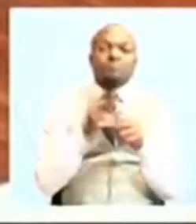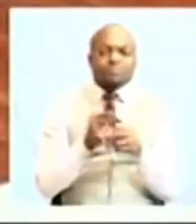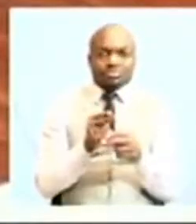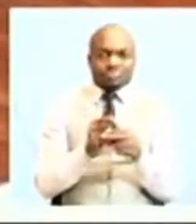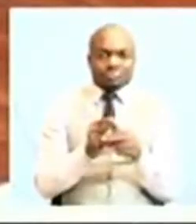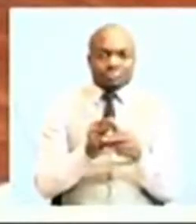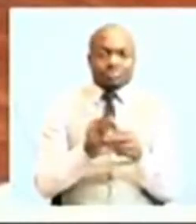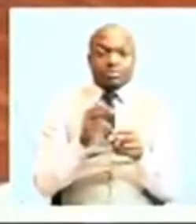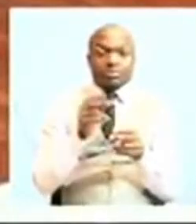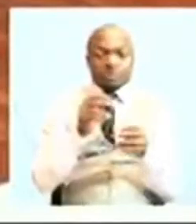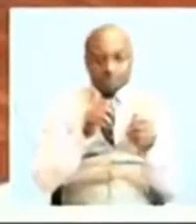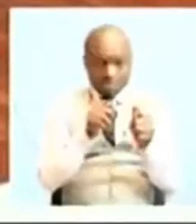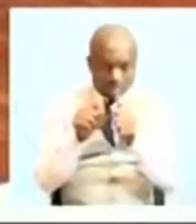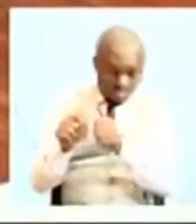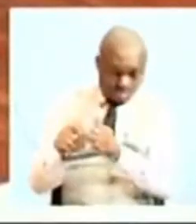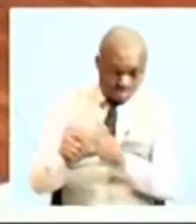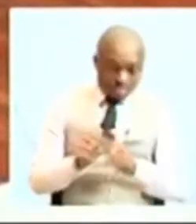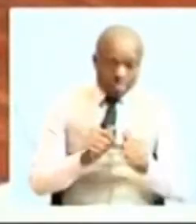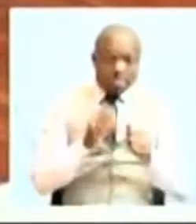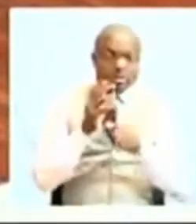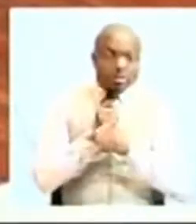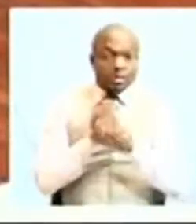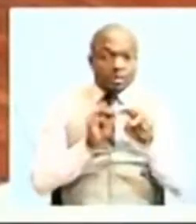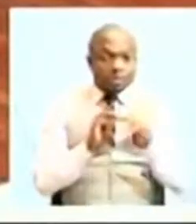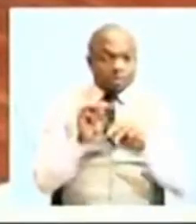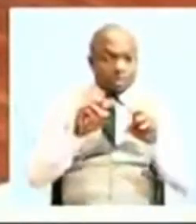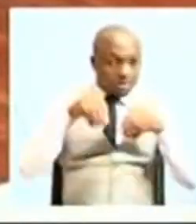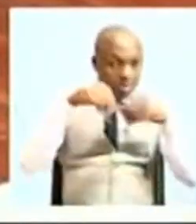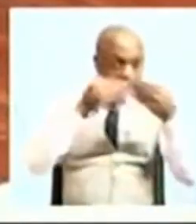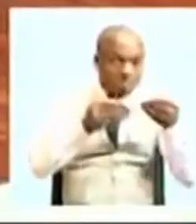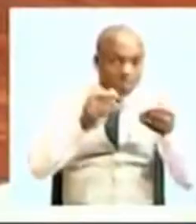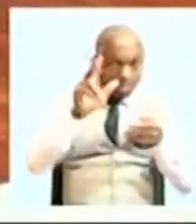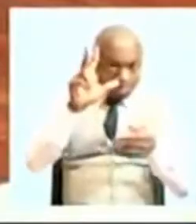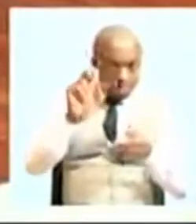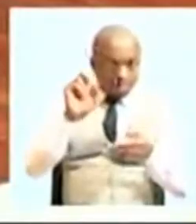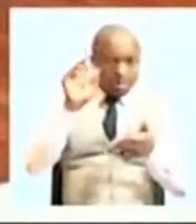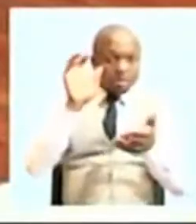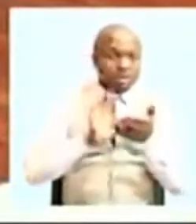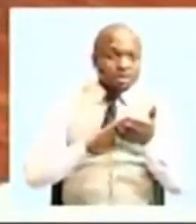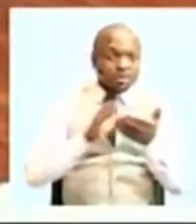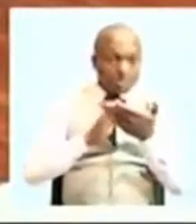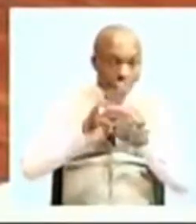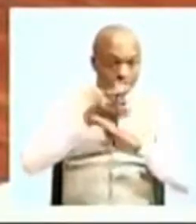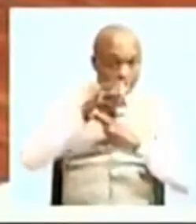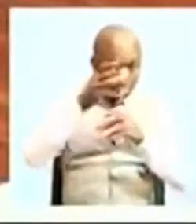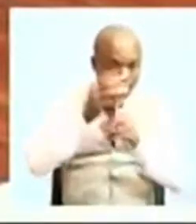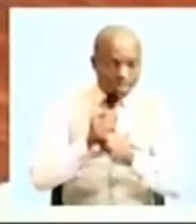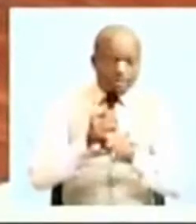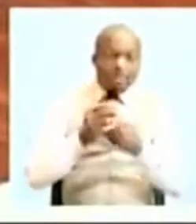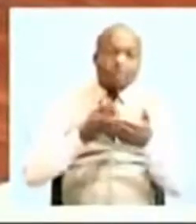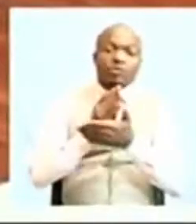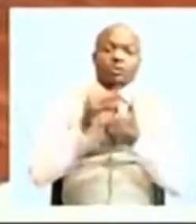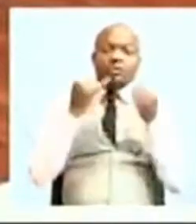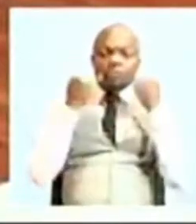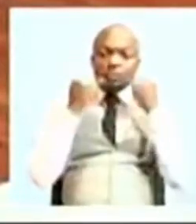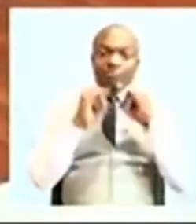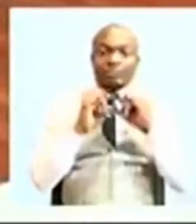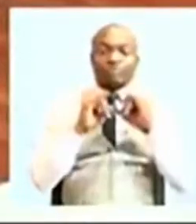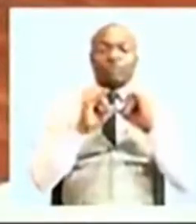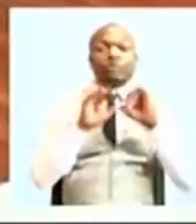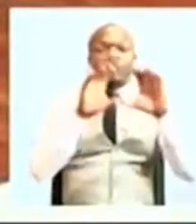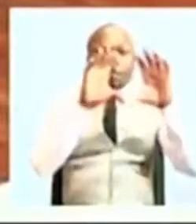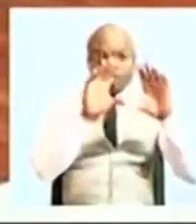Action taken. Management has since disbursed 30,000 after receiving correct banking details from the 2 clubs, and the balance